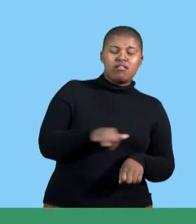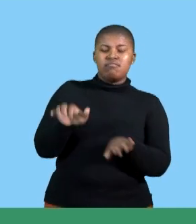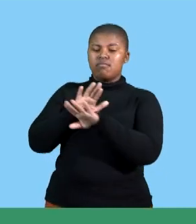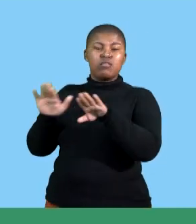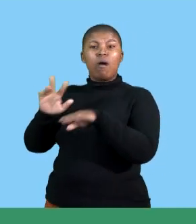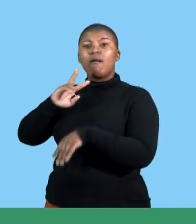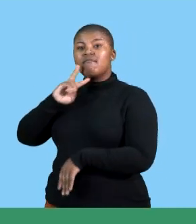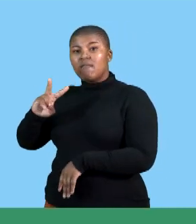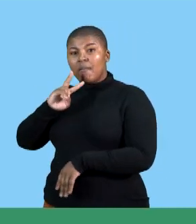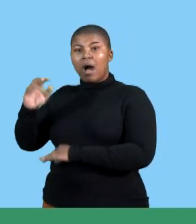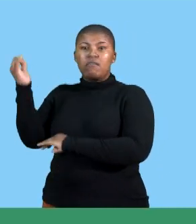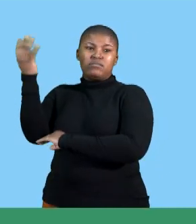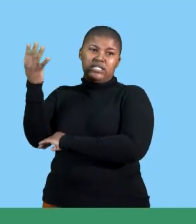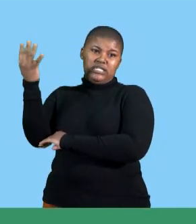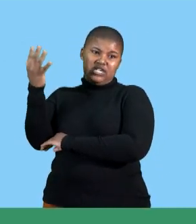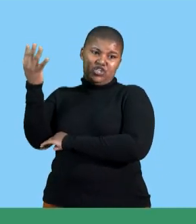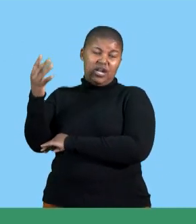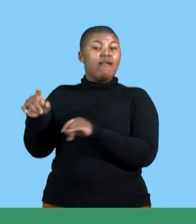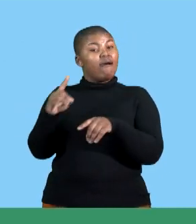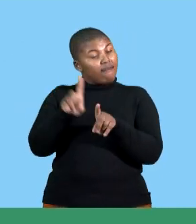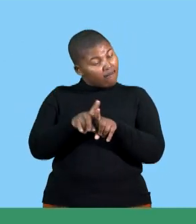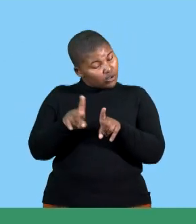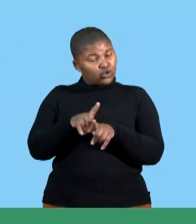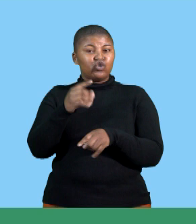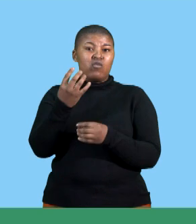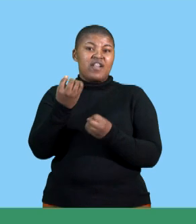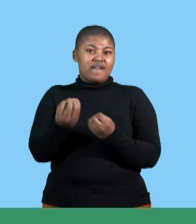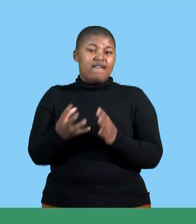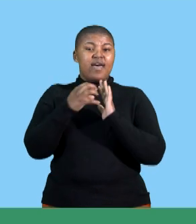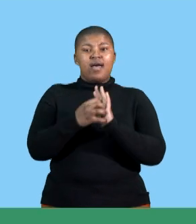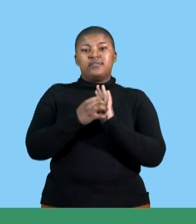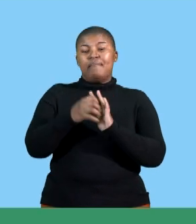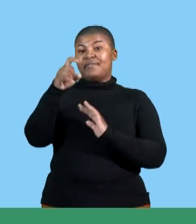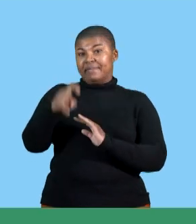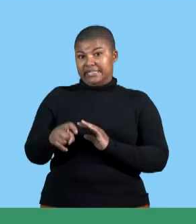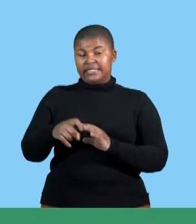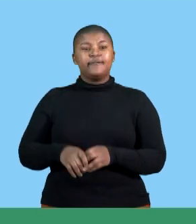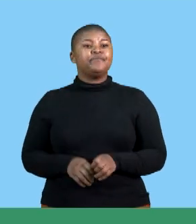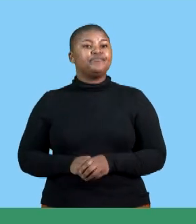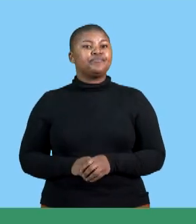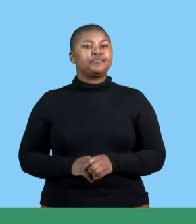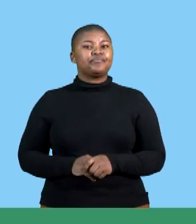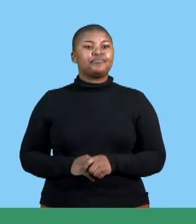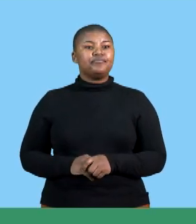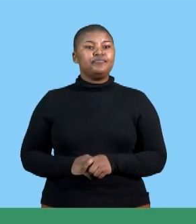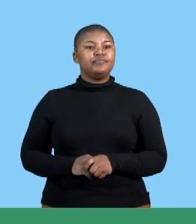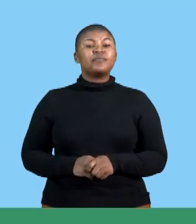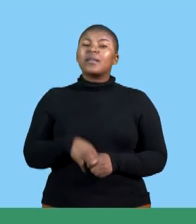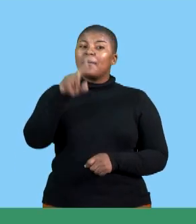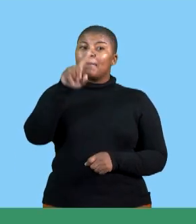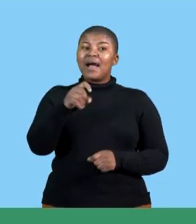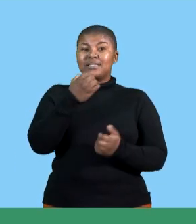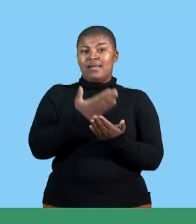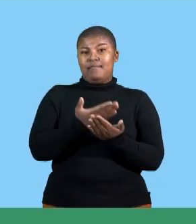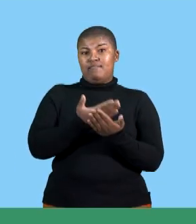between verbal and non-verbal presentation. Not only that, you should also be able to give practical examples. You should